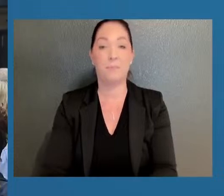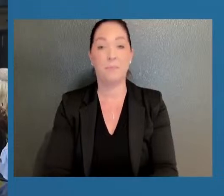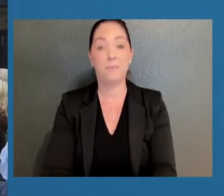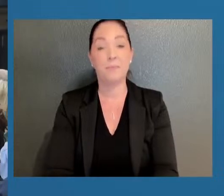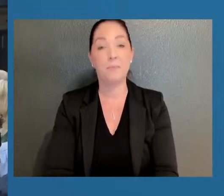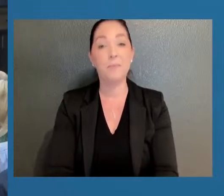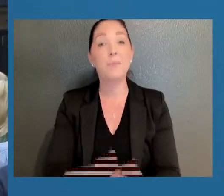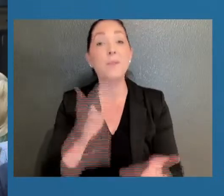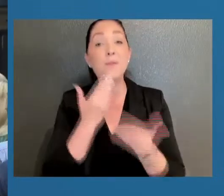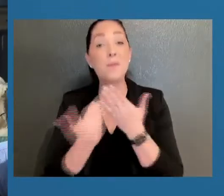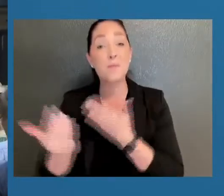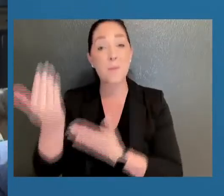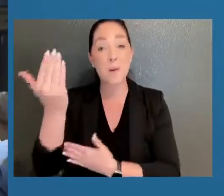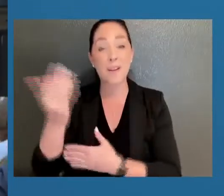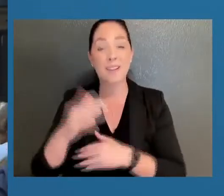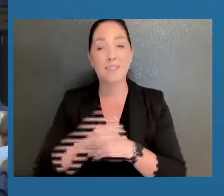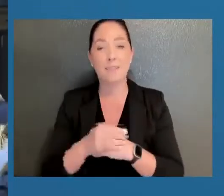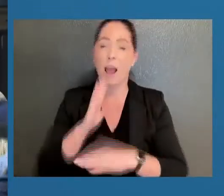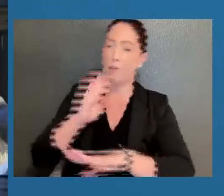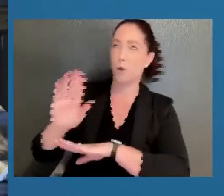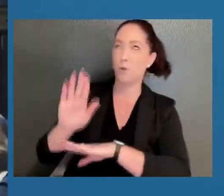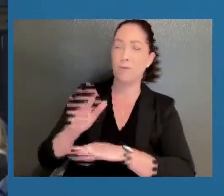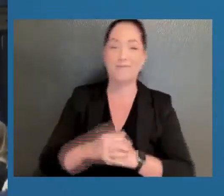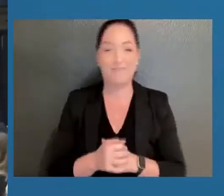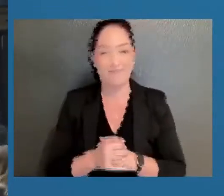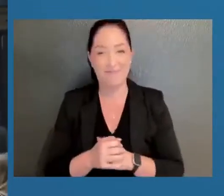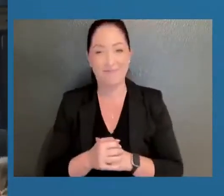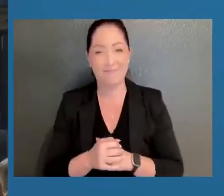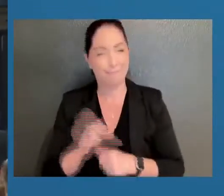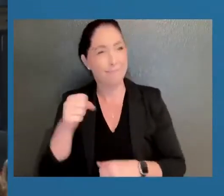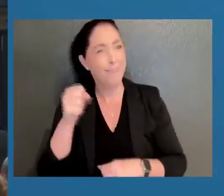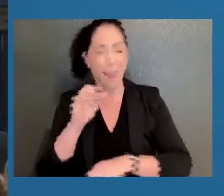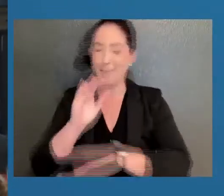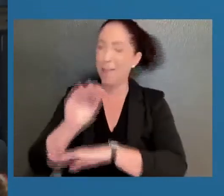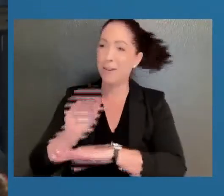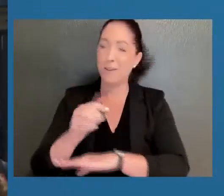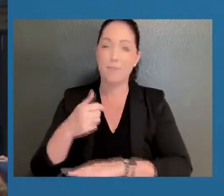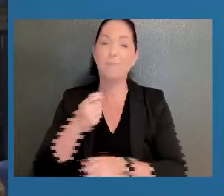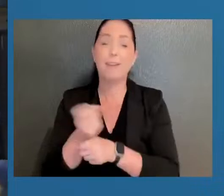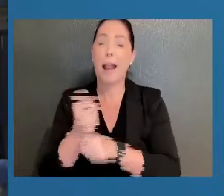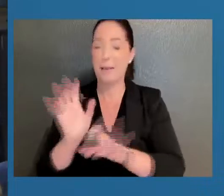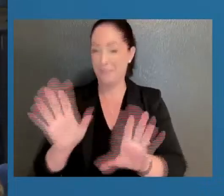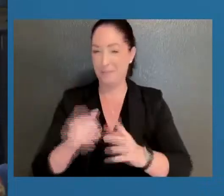Good morning. Afternoon. Yeah, afternoon. I was just kidding.